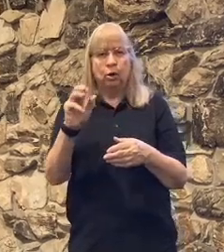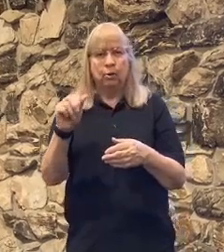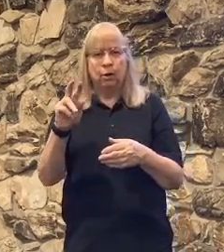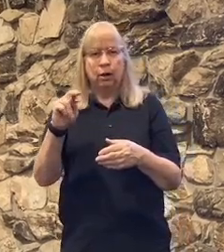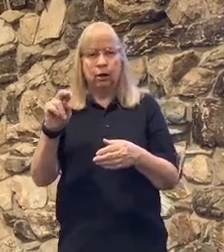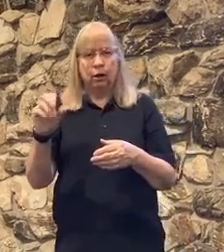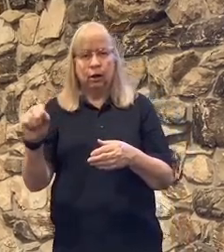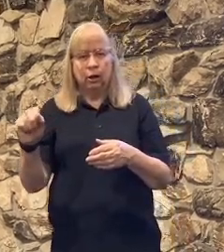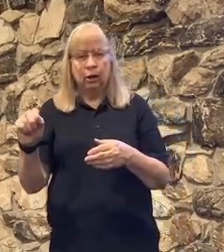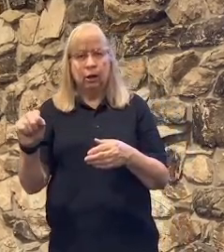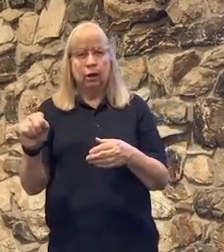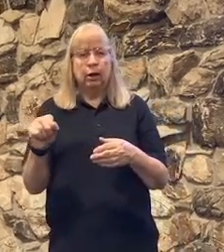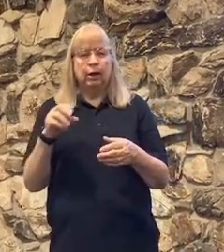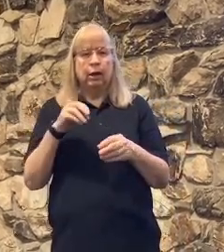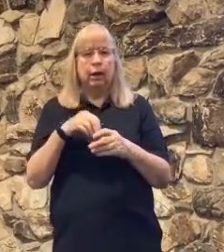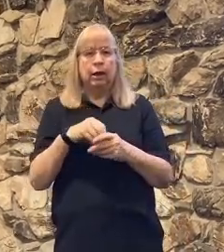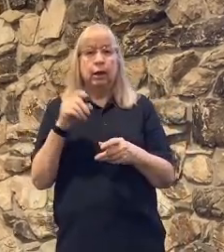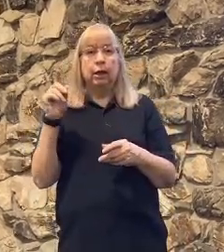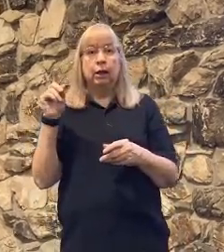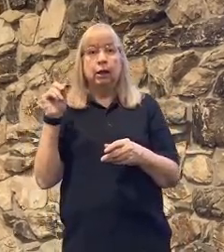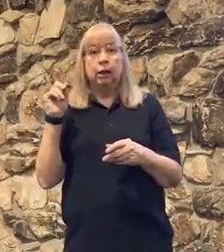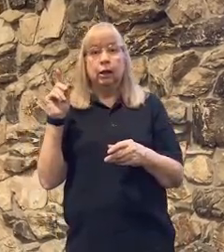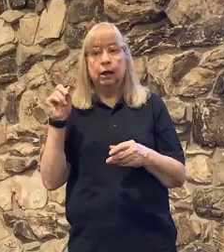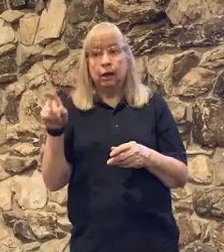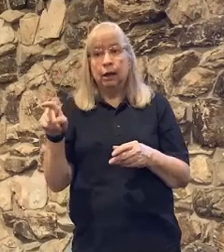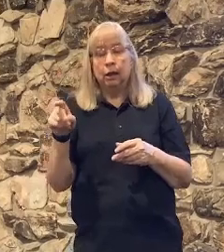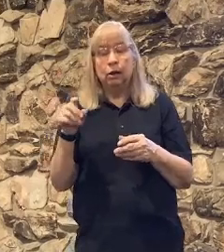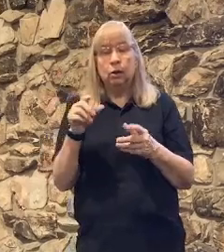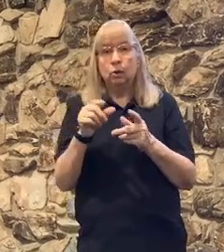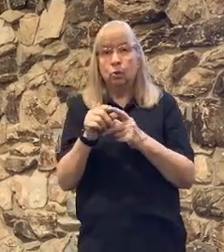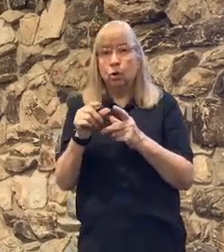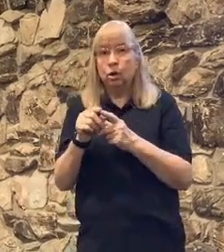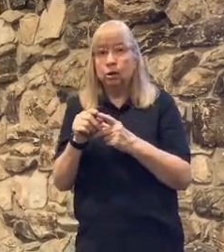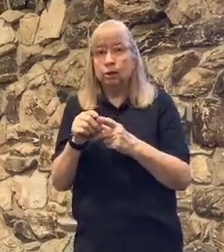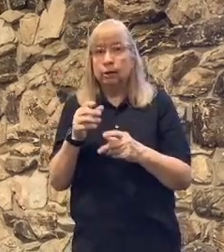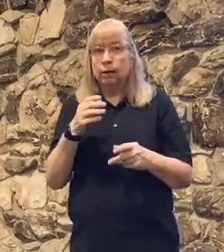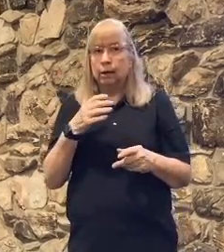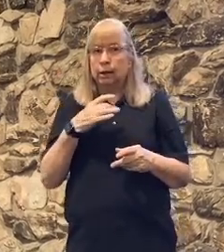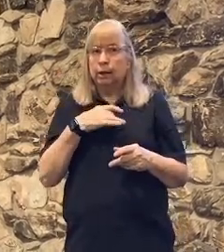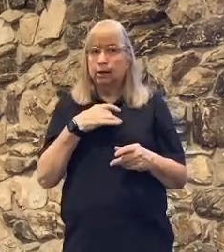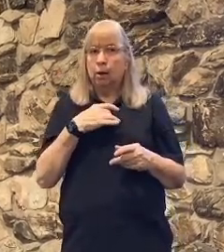in his words, his heart is strangely warmed.